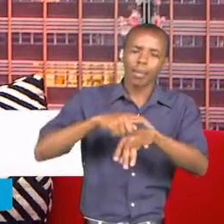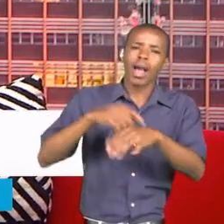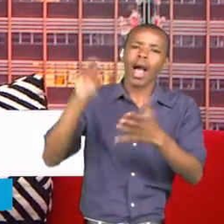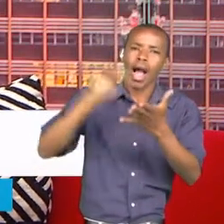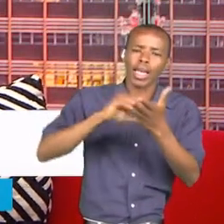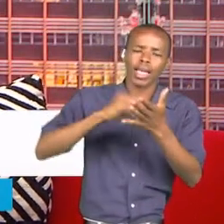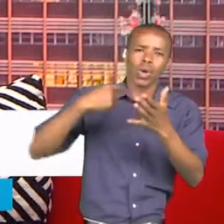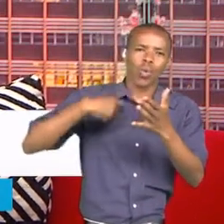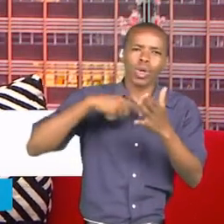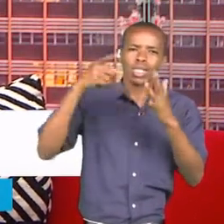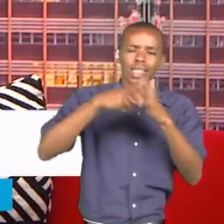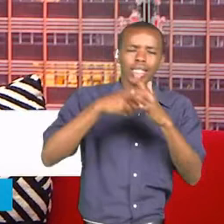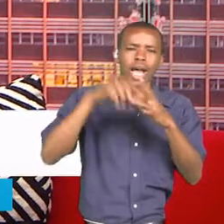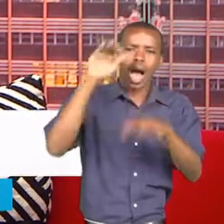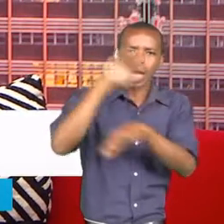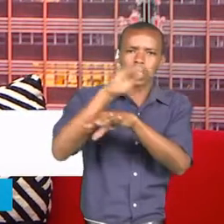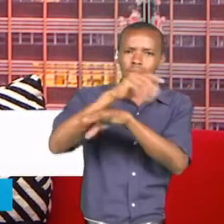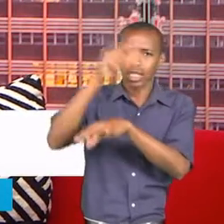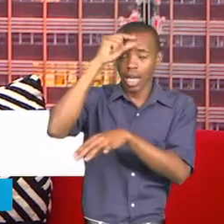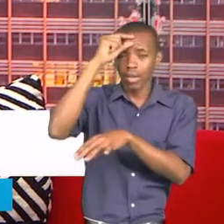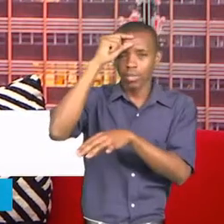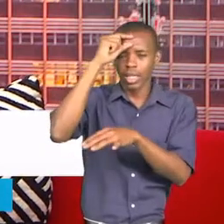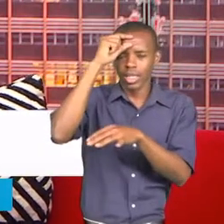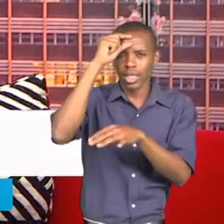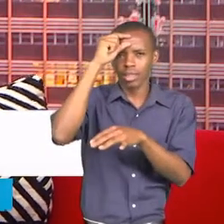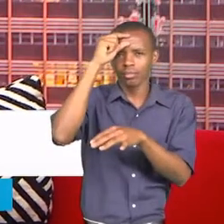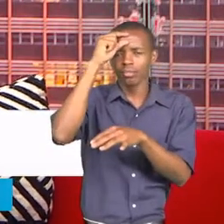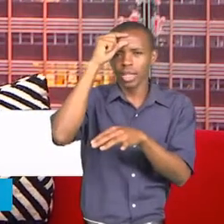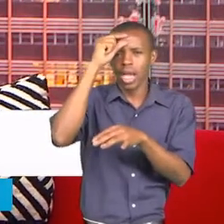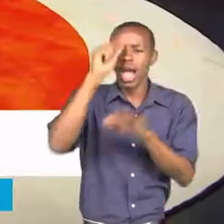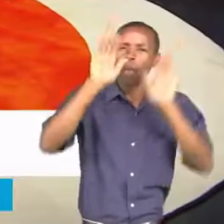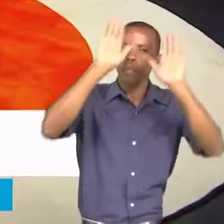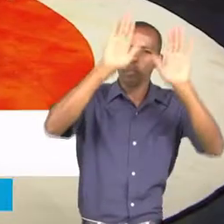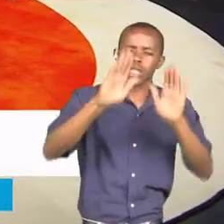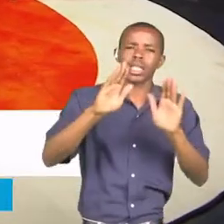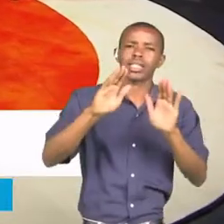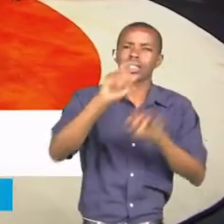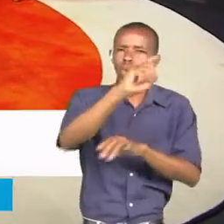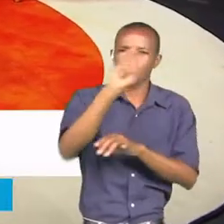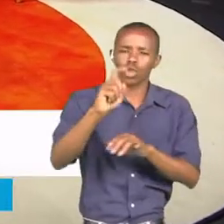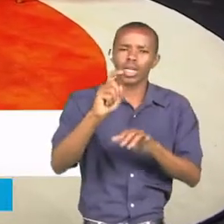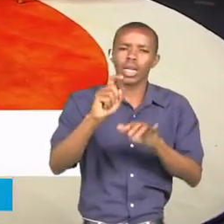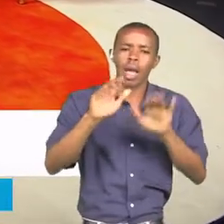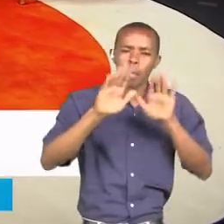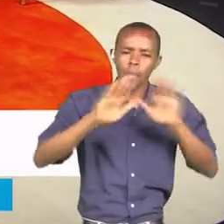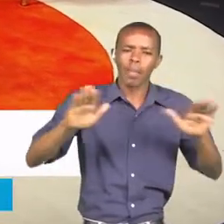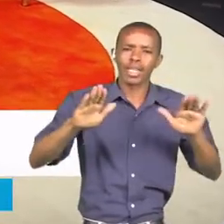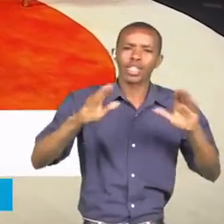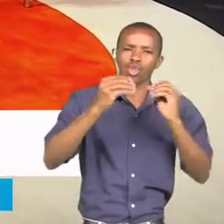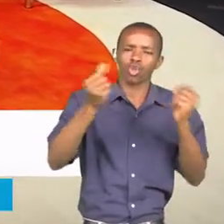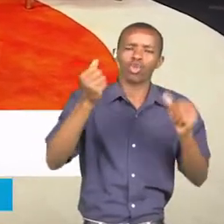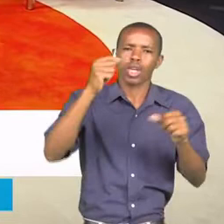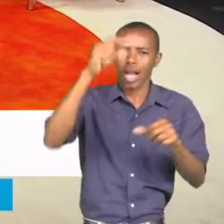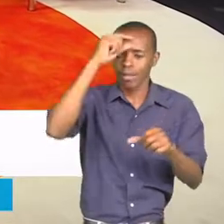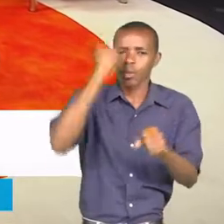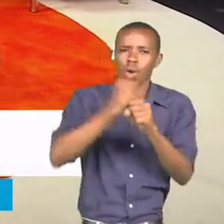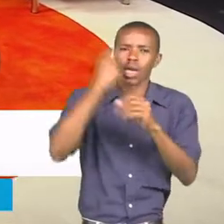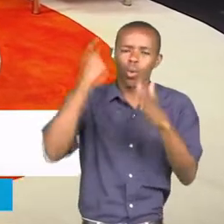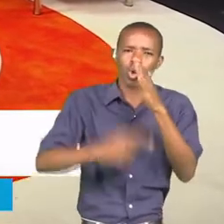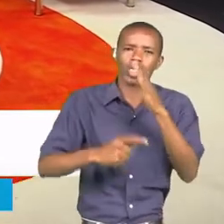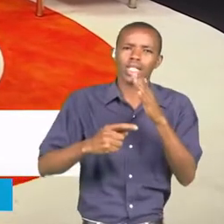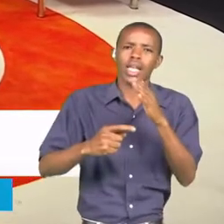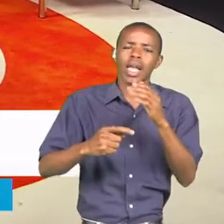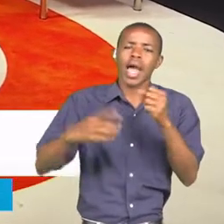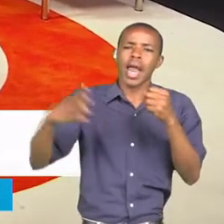also that we began to ask the government the critical question. What is the permanent solution government is doing? 7 billion,